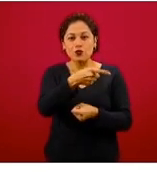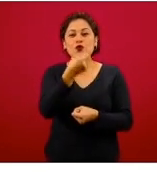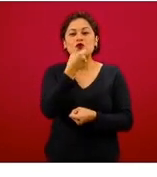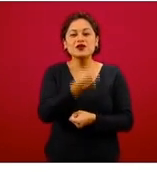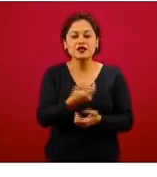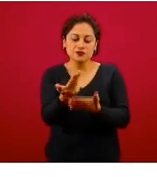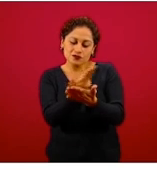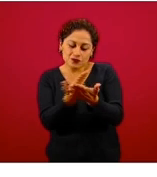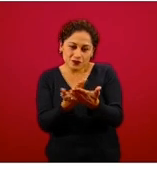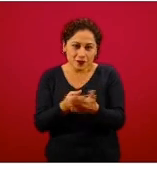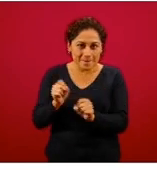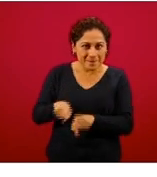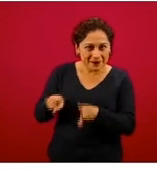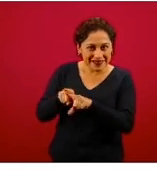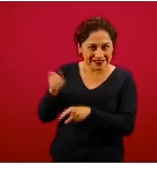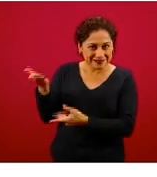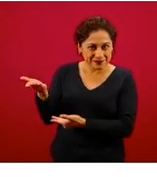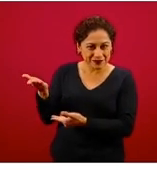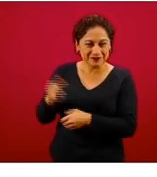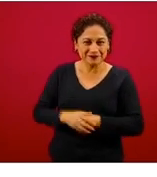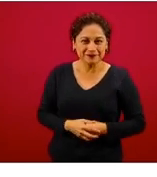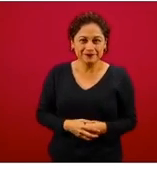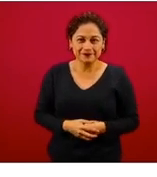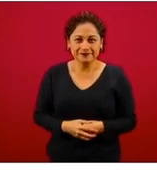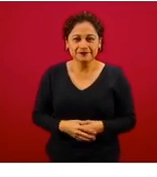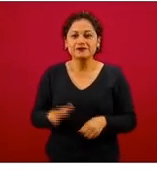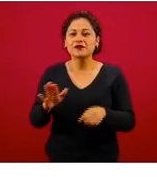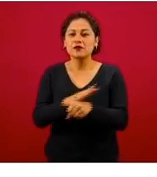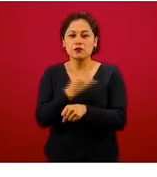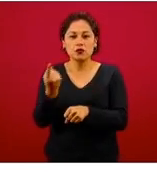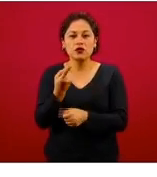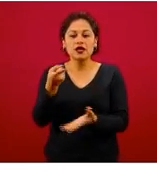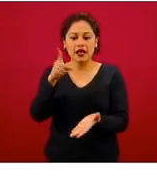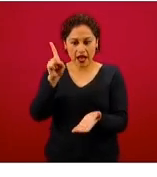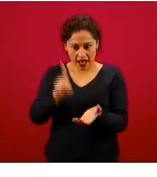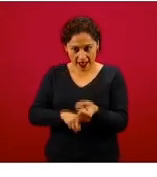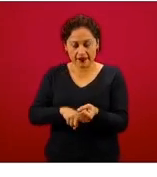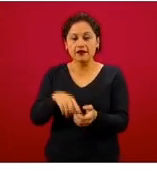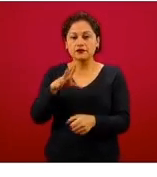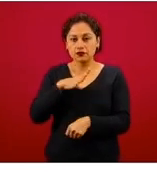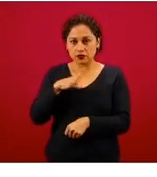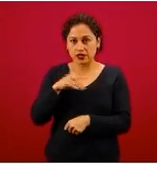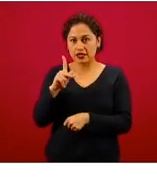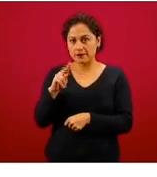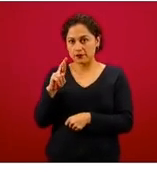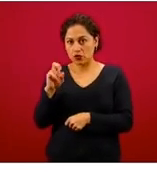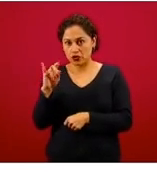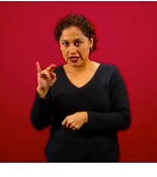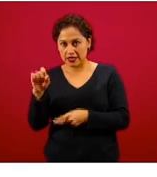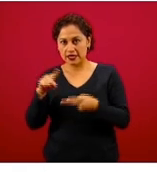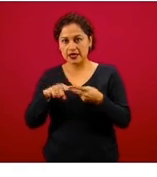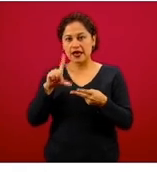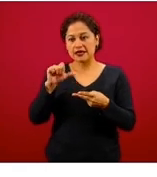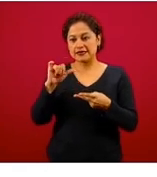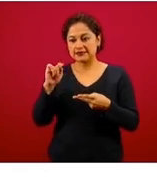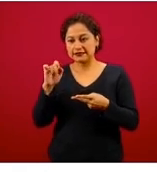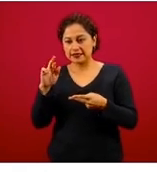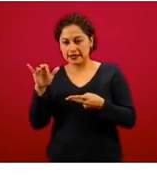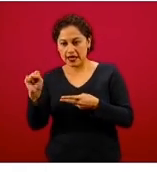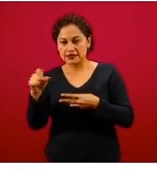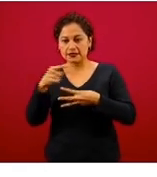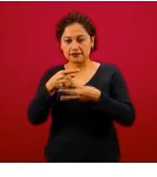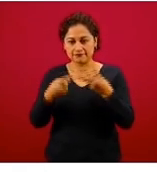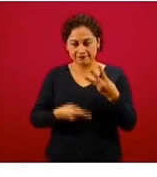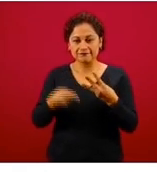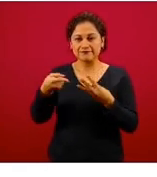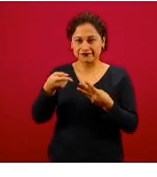be able to face it. I'm sure that a lot of the drawings that will be